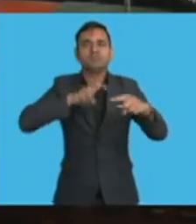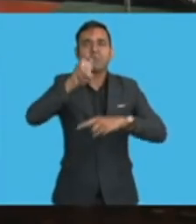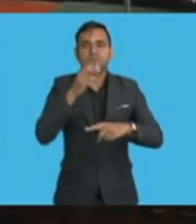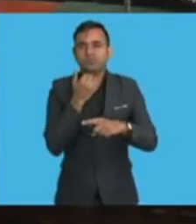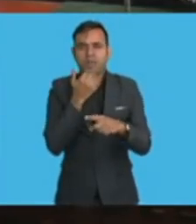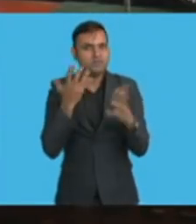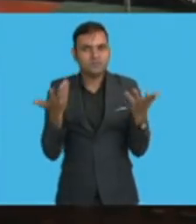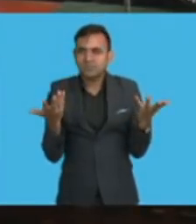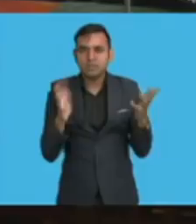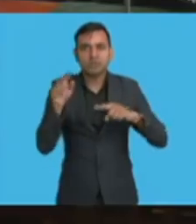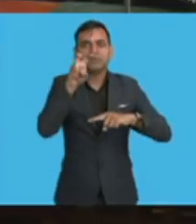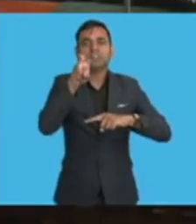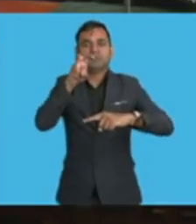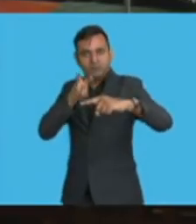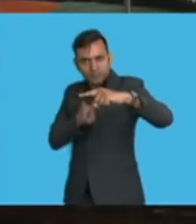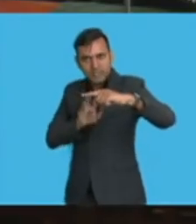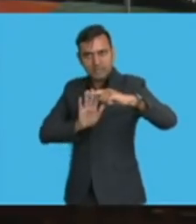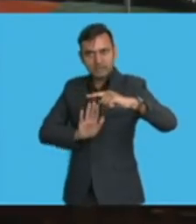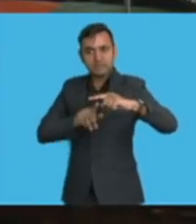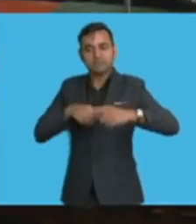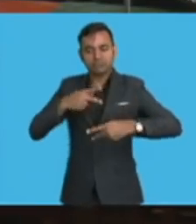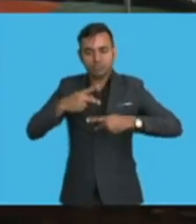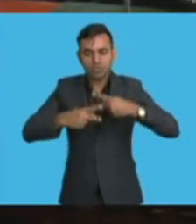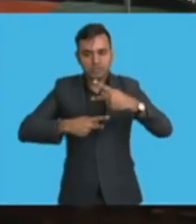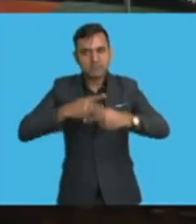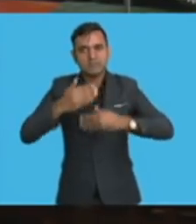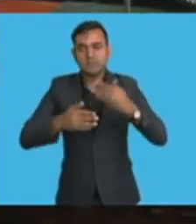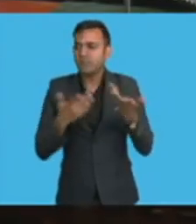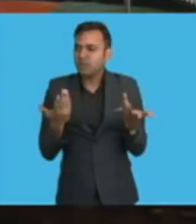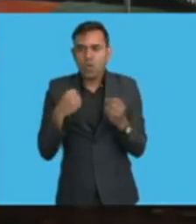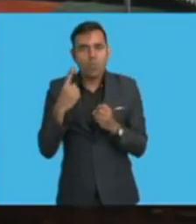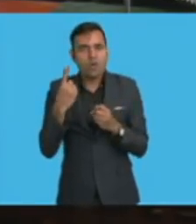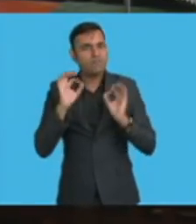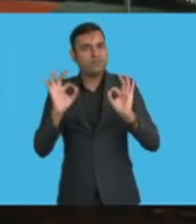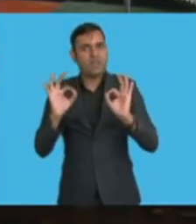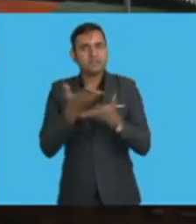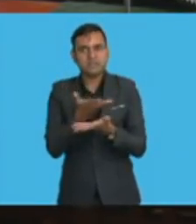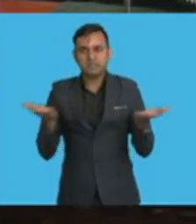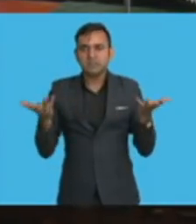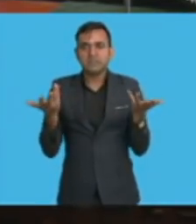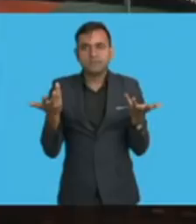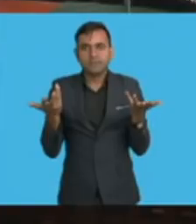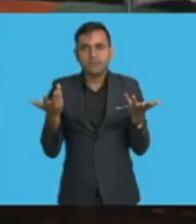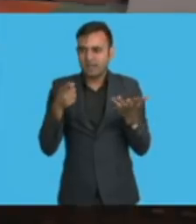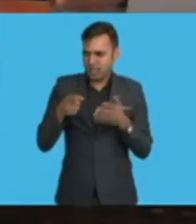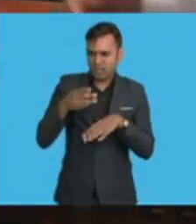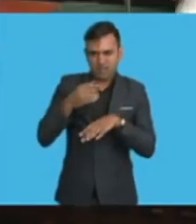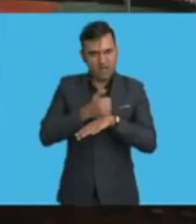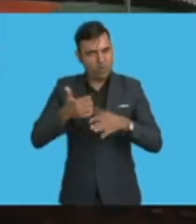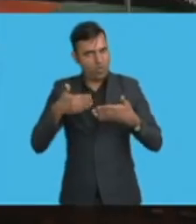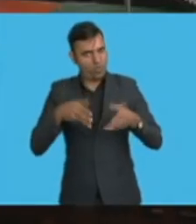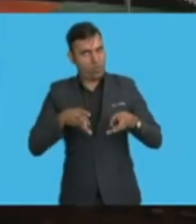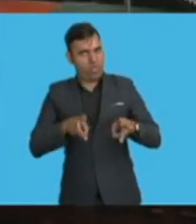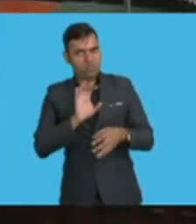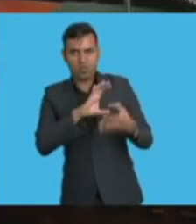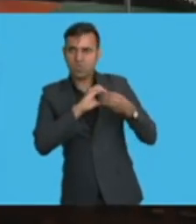There is still alternatives for the government to follow, which will lead